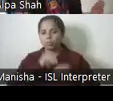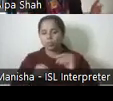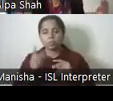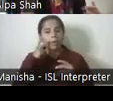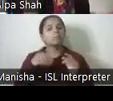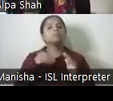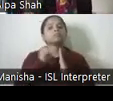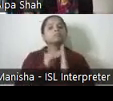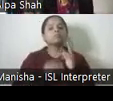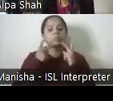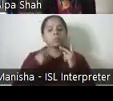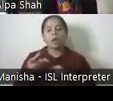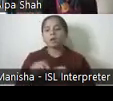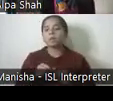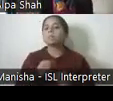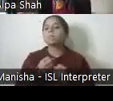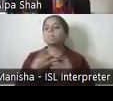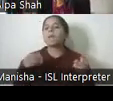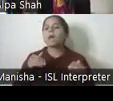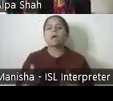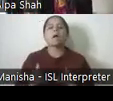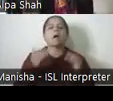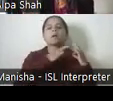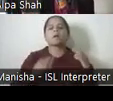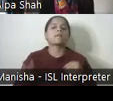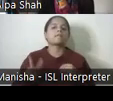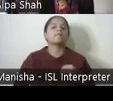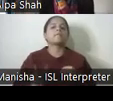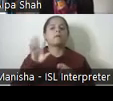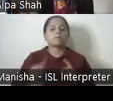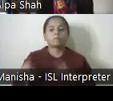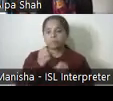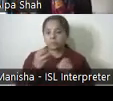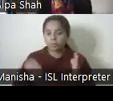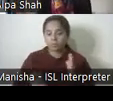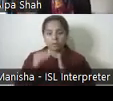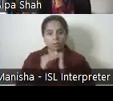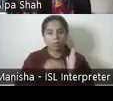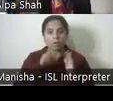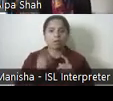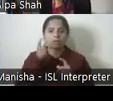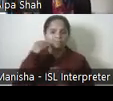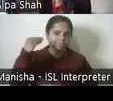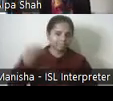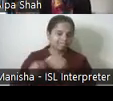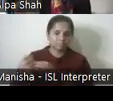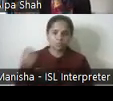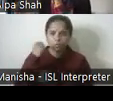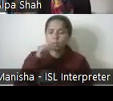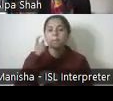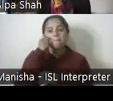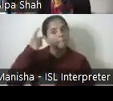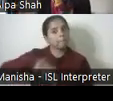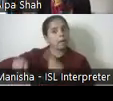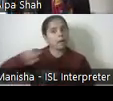noted to come with reproducing many high caste values. And the most striking is a patriarchal machismo amongst men,